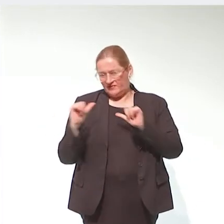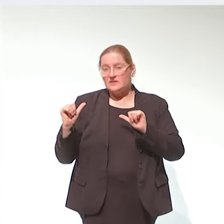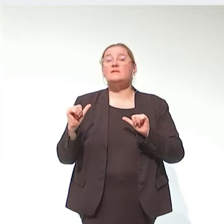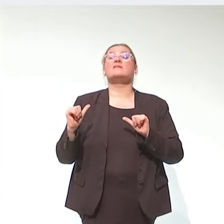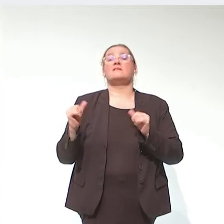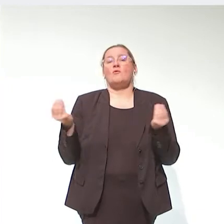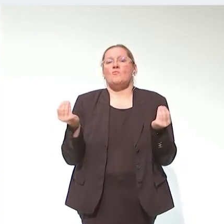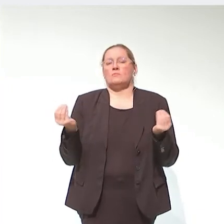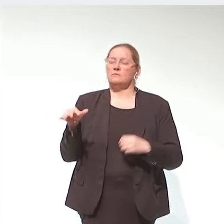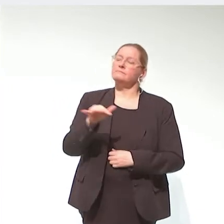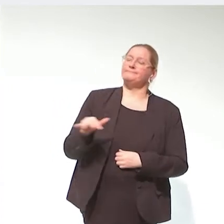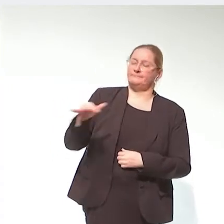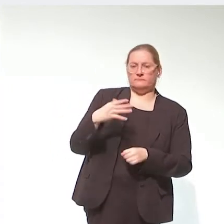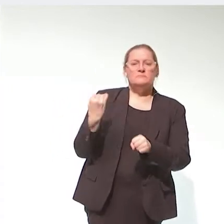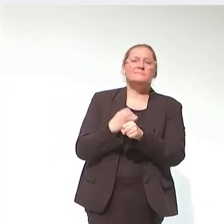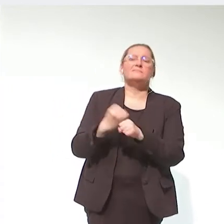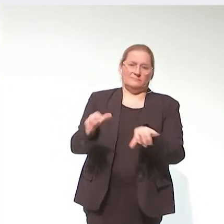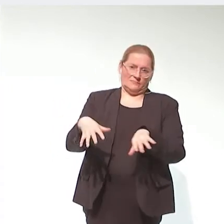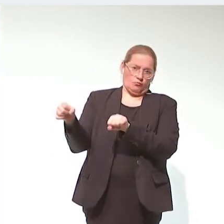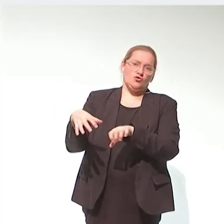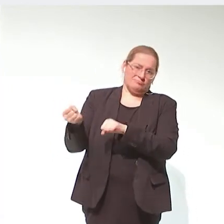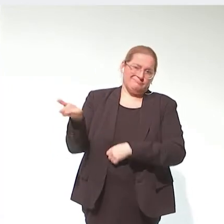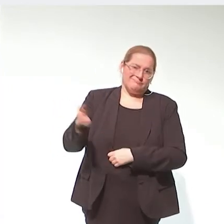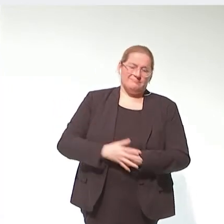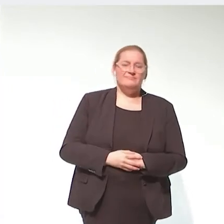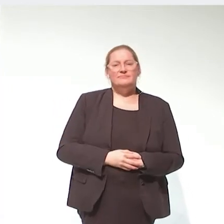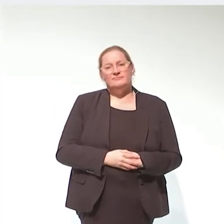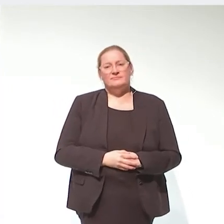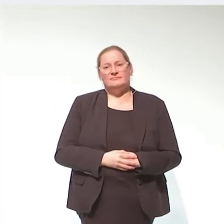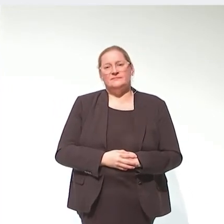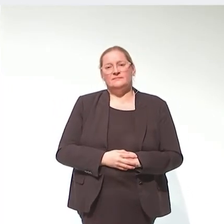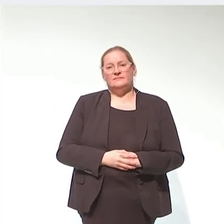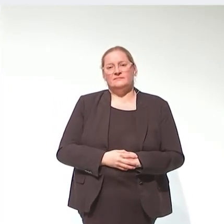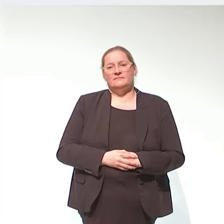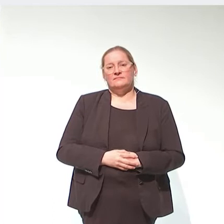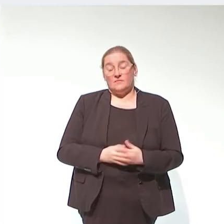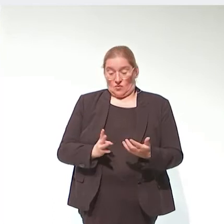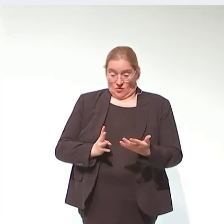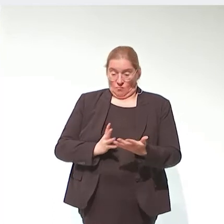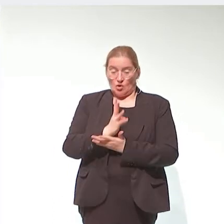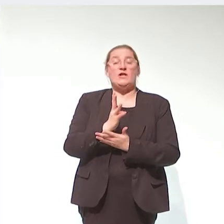was to contribute to greater respect for the human rights